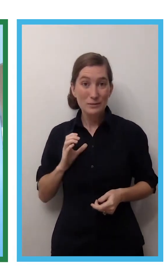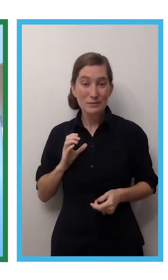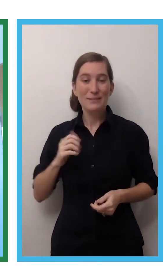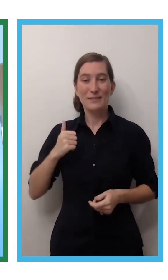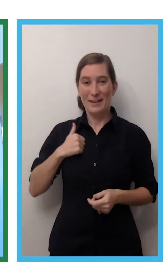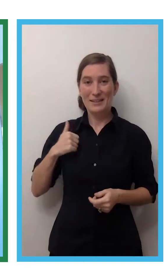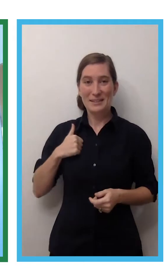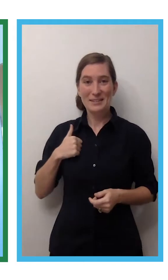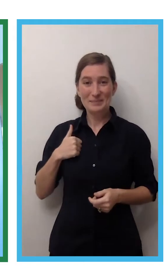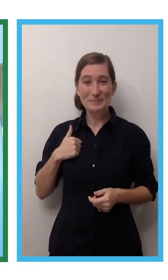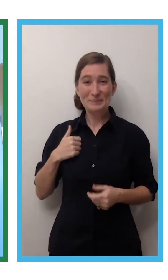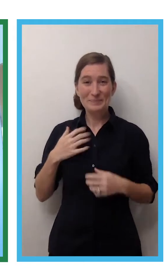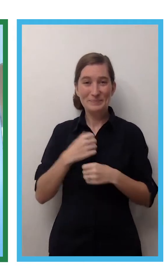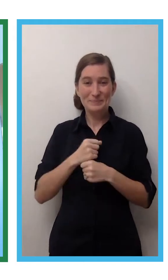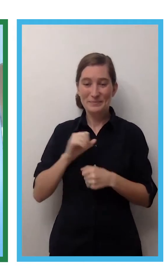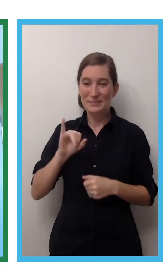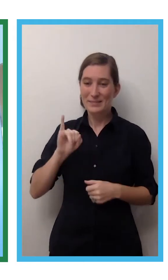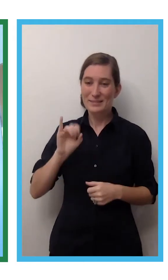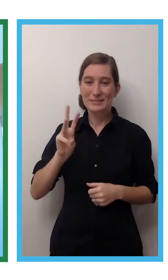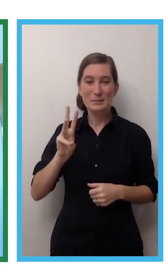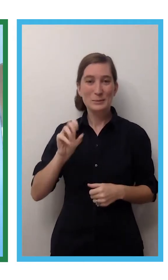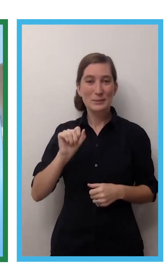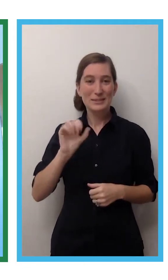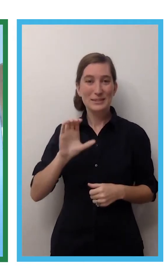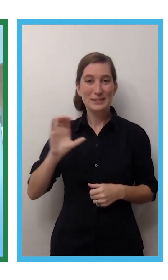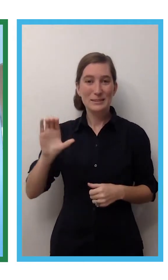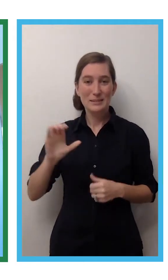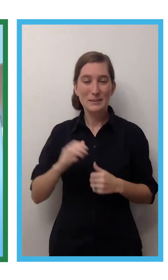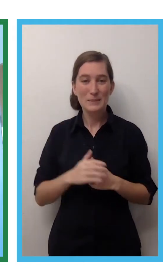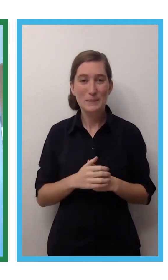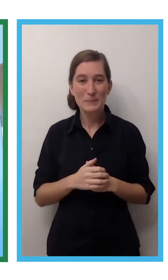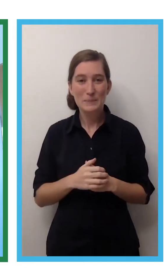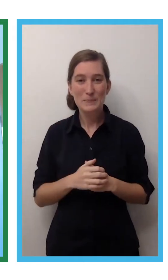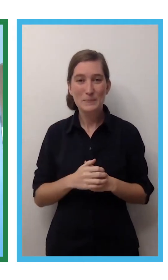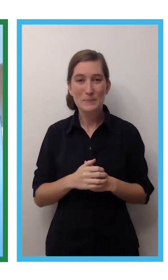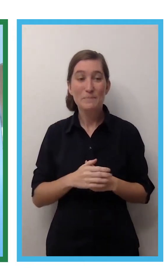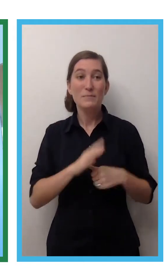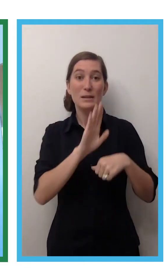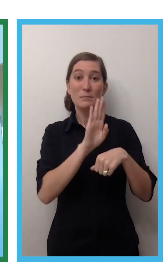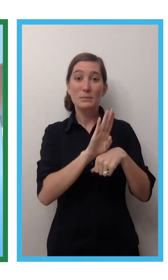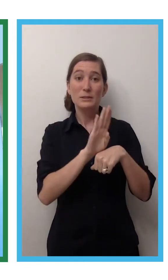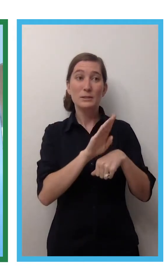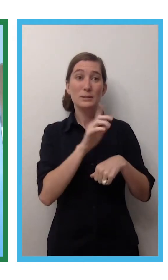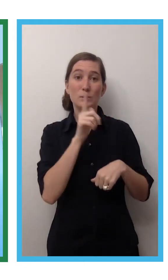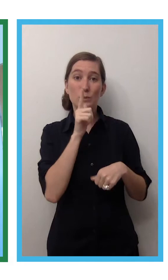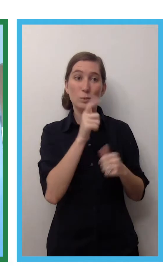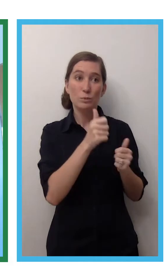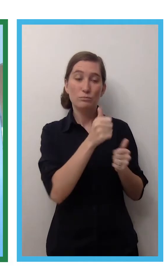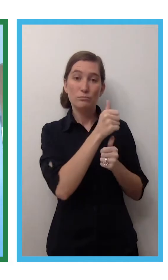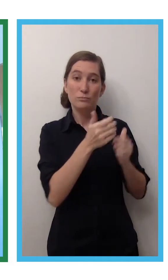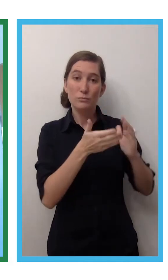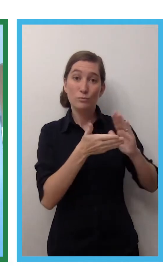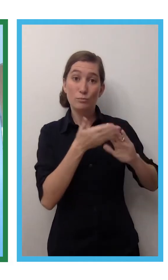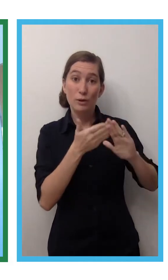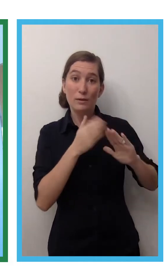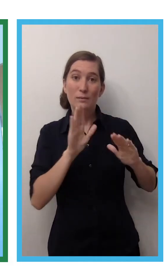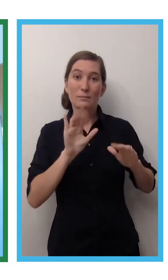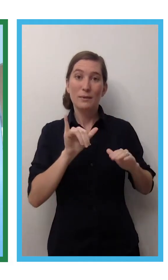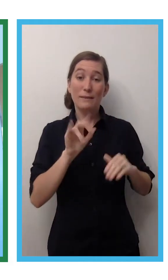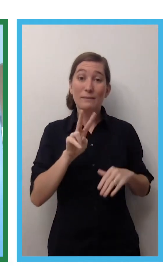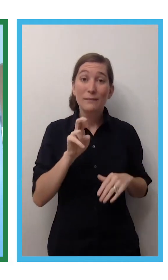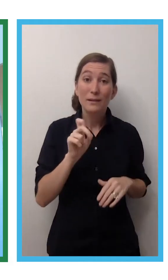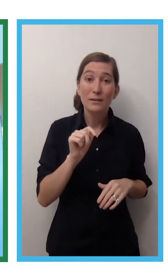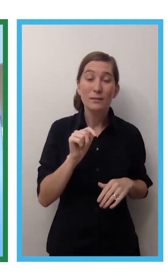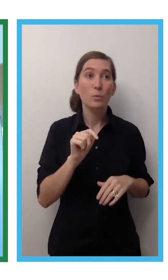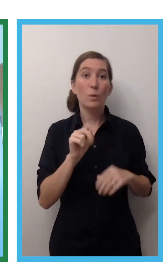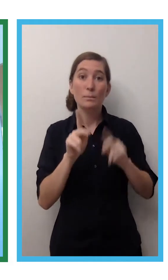actively source businesses that are owned by veterans or people with disabilities, and we connect them, we certify them as an official diverse